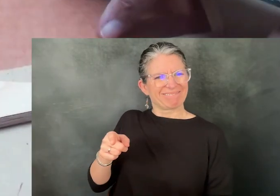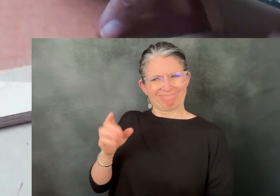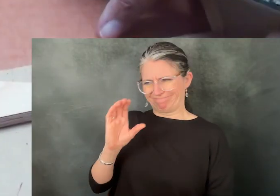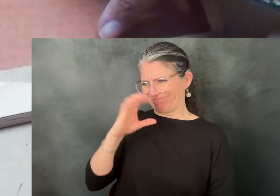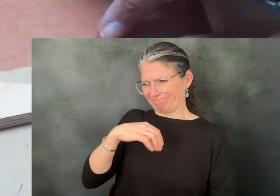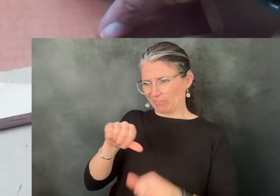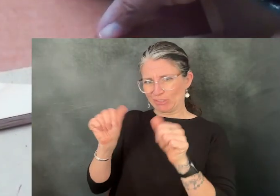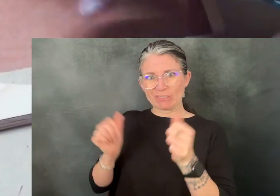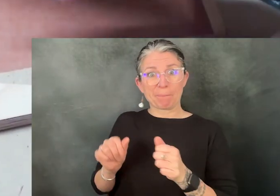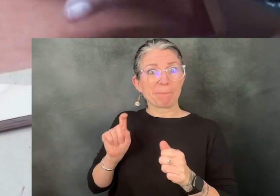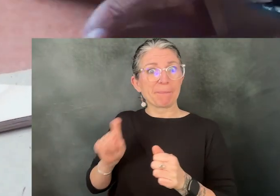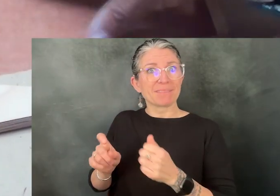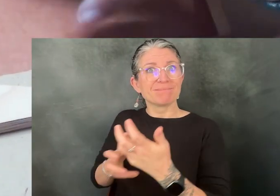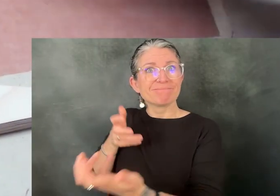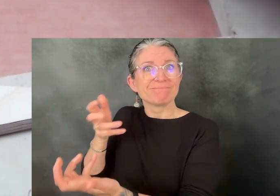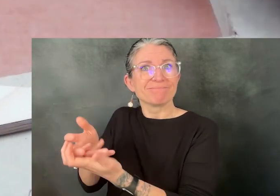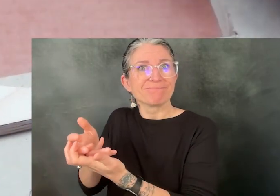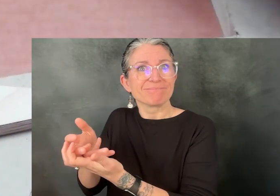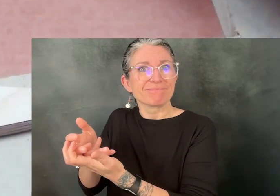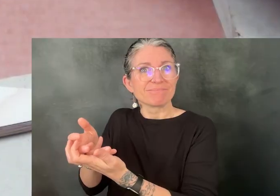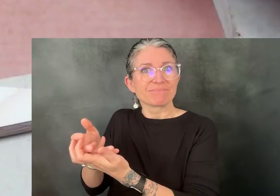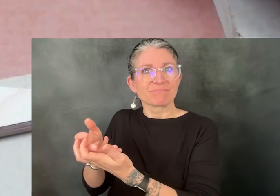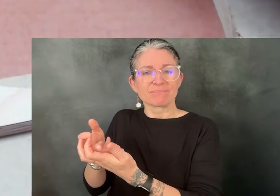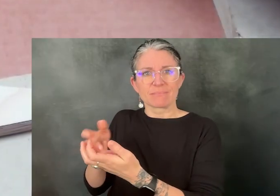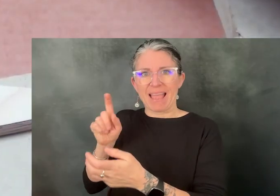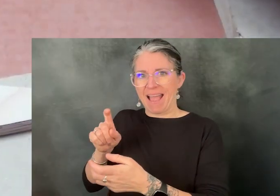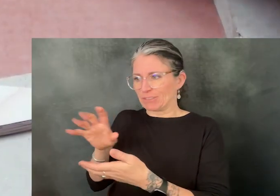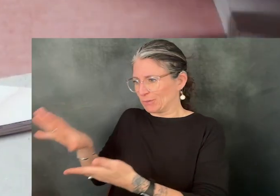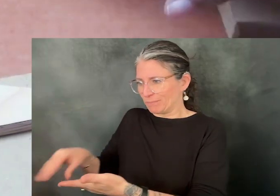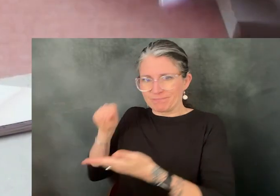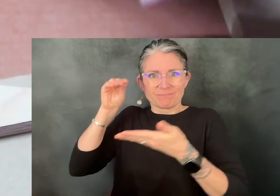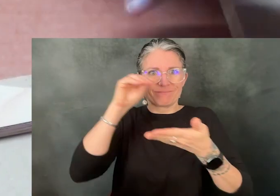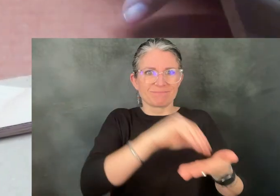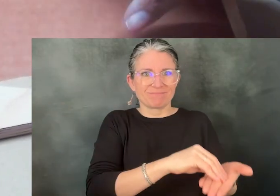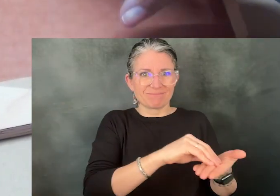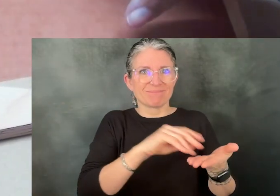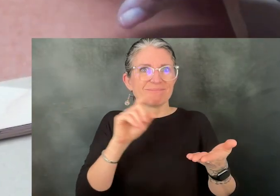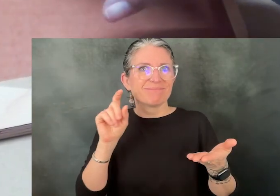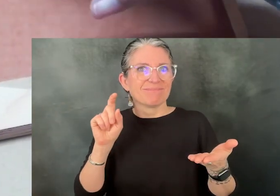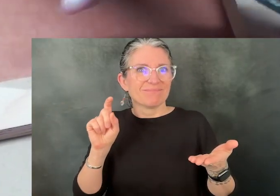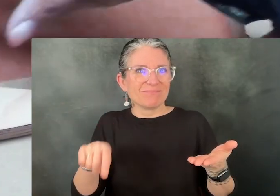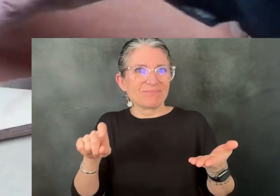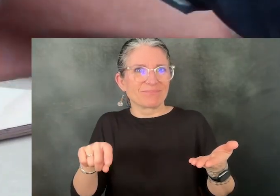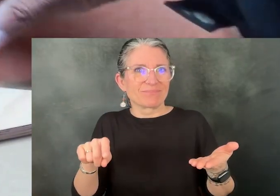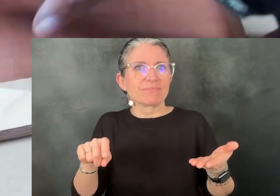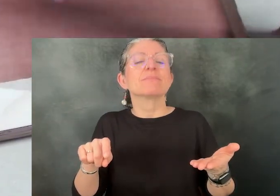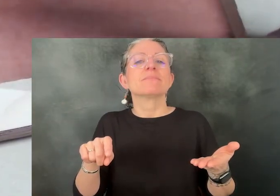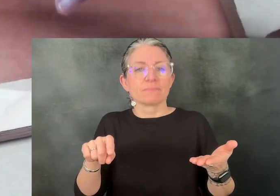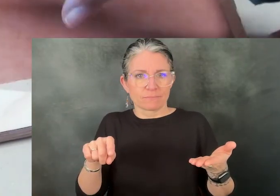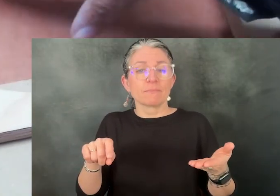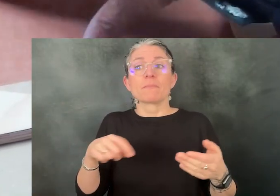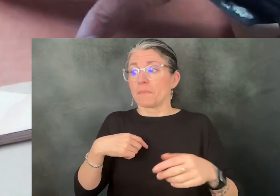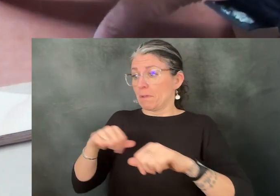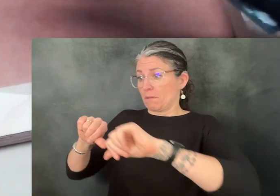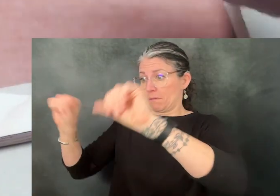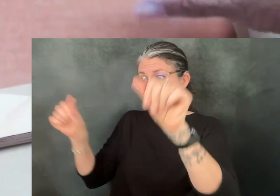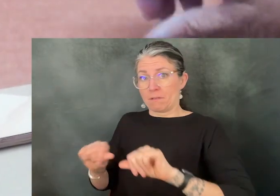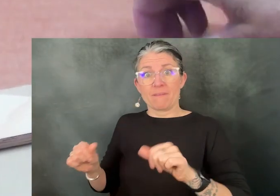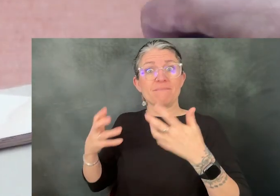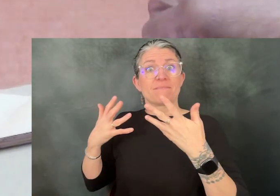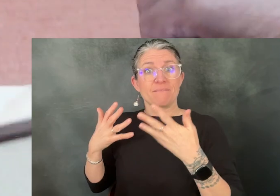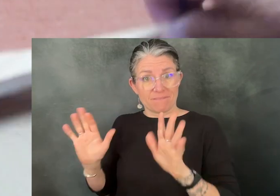This is our odd shape. This is the shape that we're going to replicate. And I'm going to cut a pattern that's going to fit in